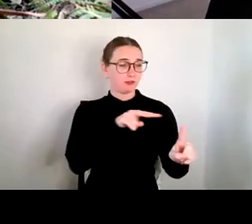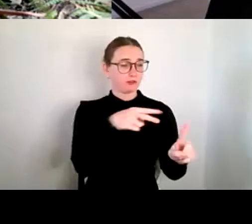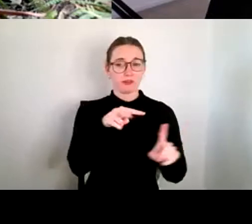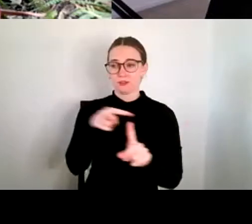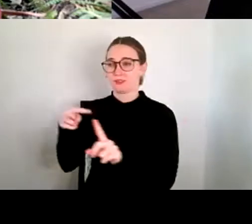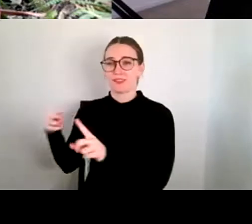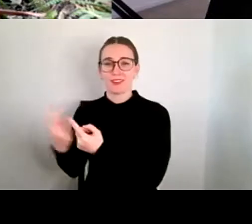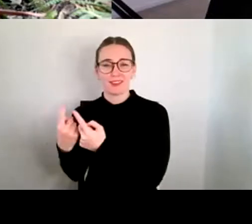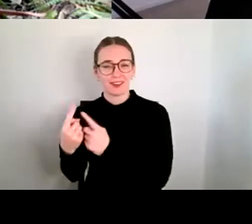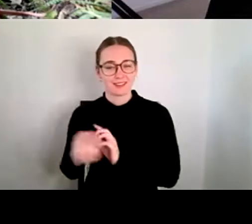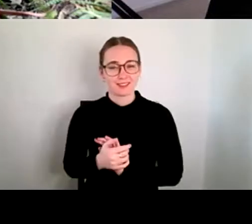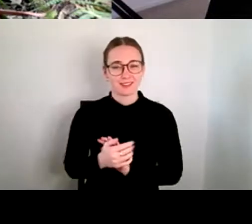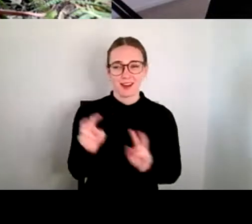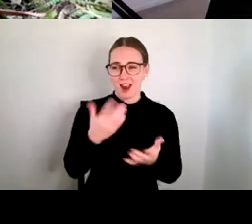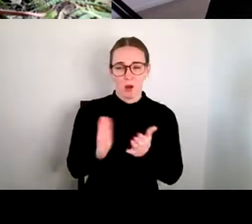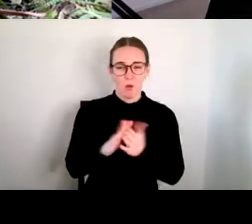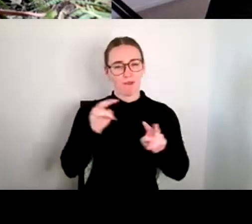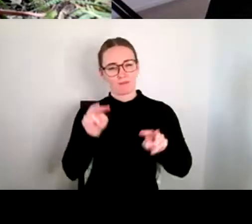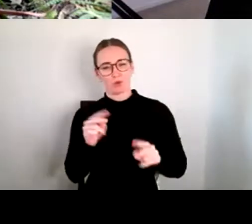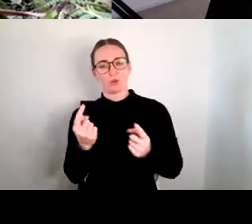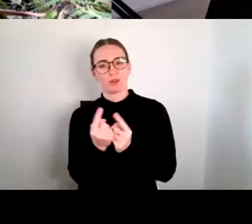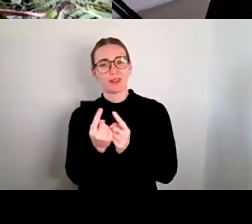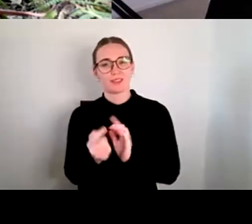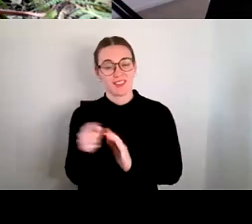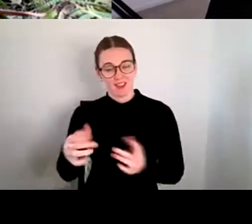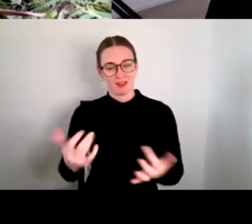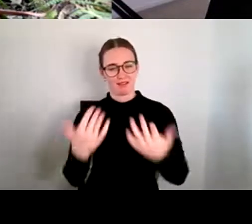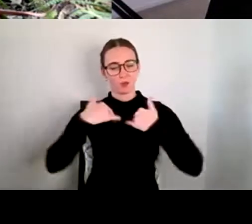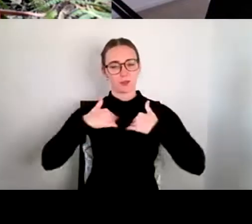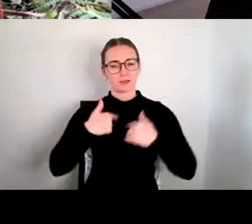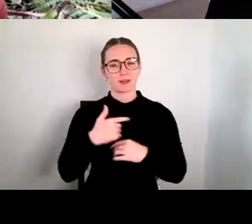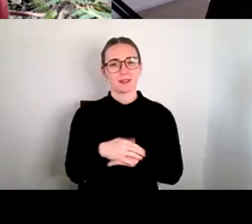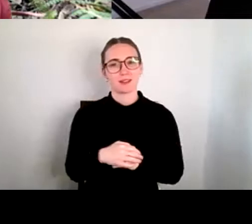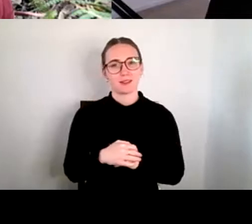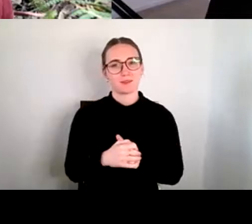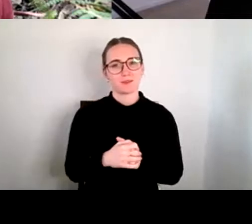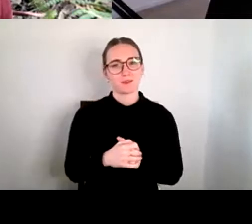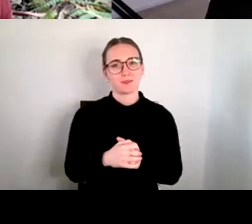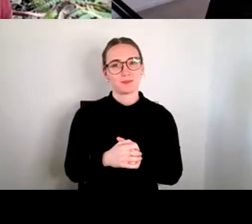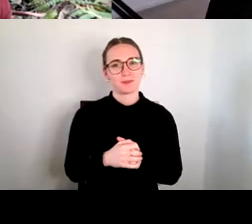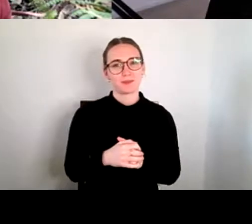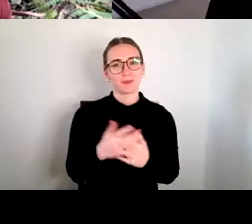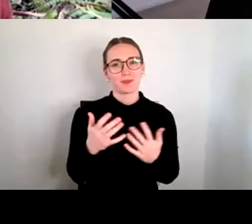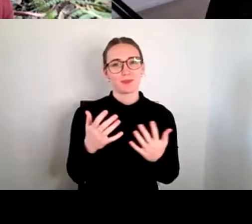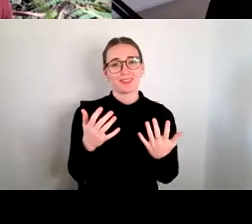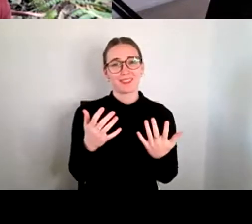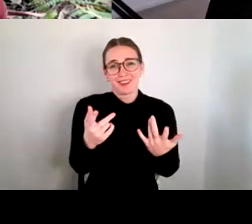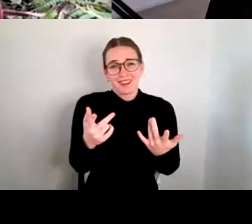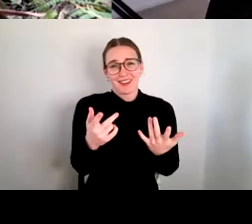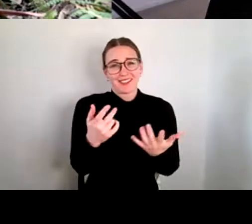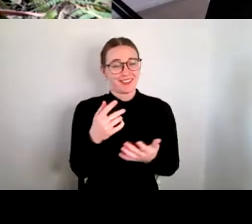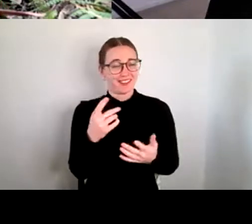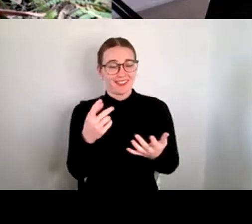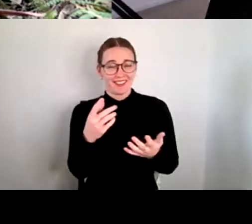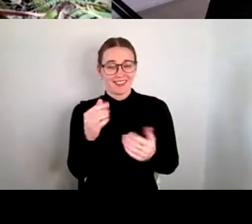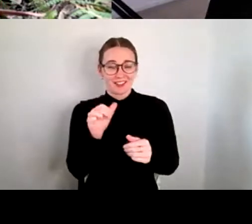and allowing that to have influence in the way that I move. And there really is no more joyous way to explore a place than to dance it, I have to say.